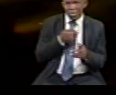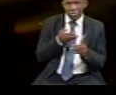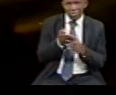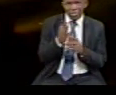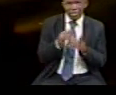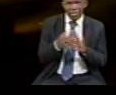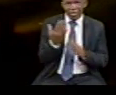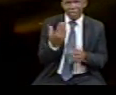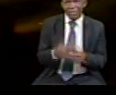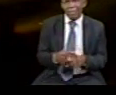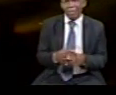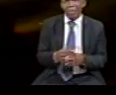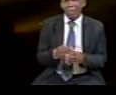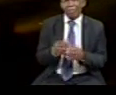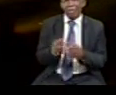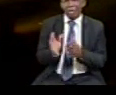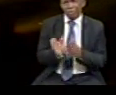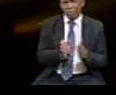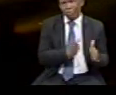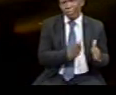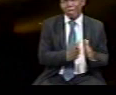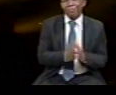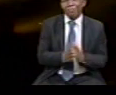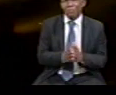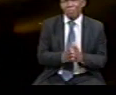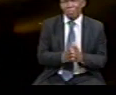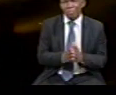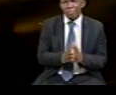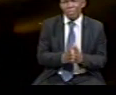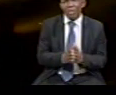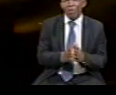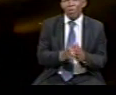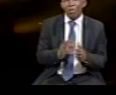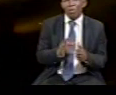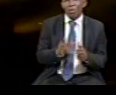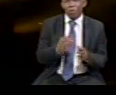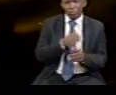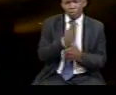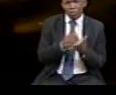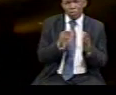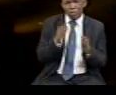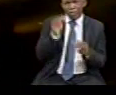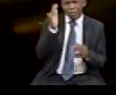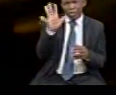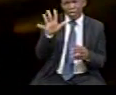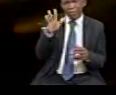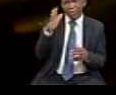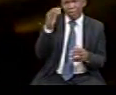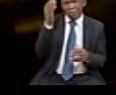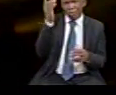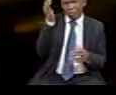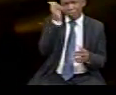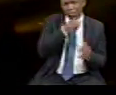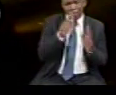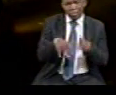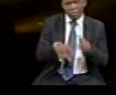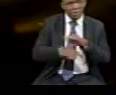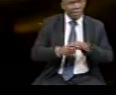they could have prepared, they did not do it. When they could have prayed, they did not pray. At the time they could have spent more time in